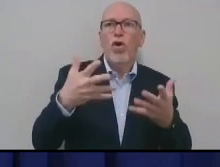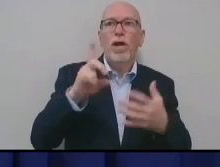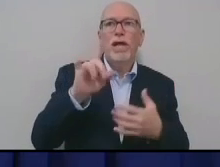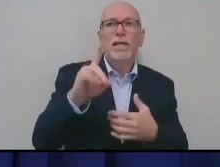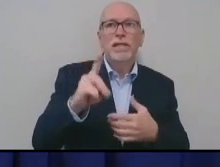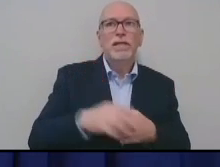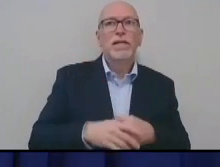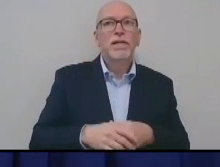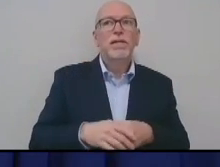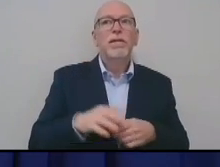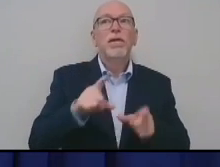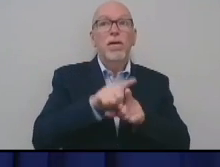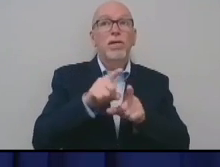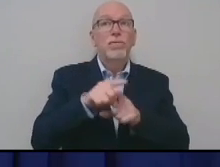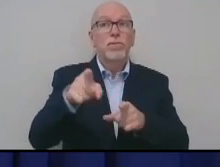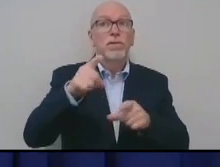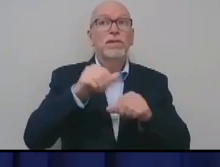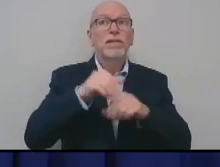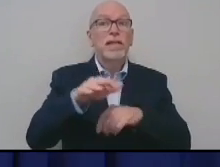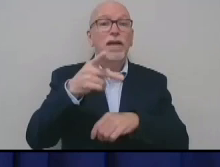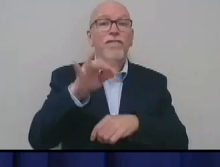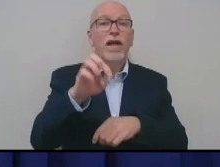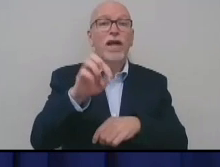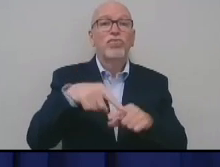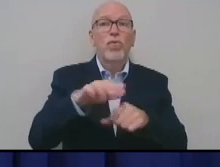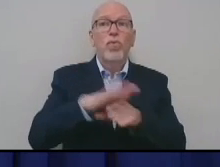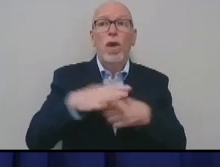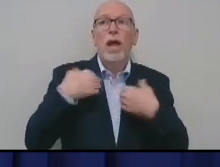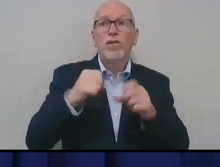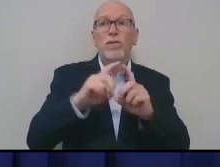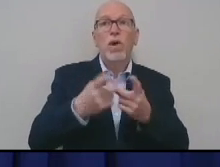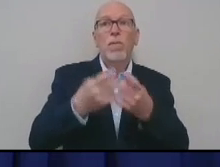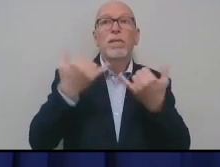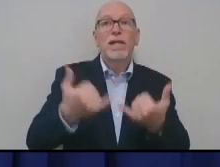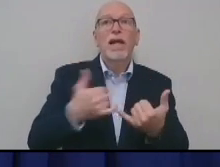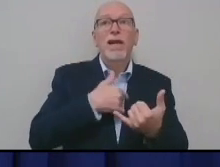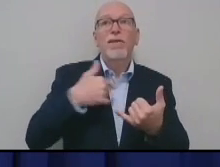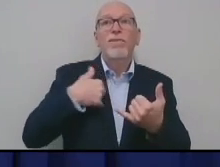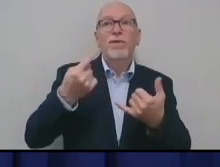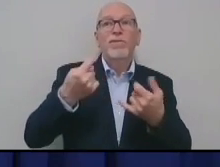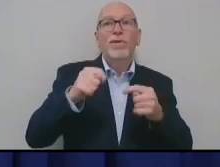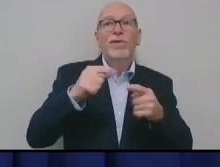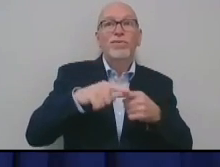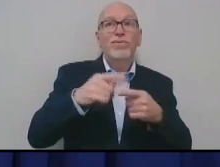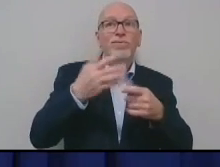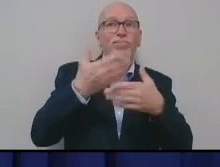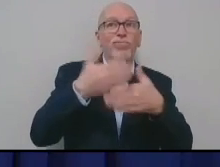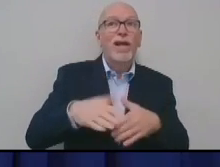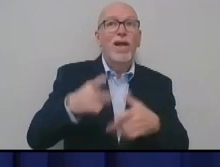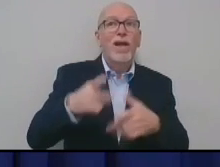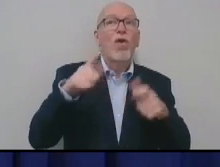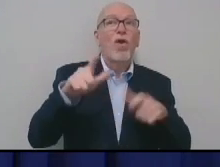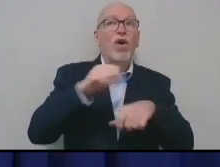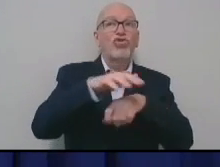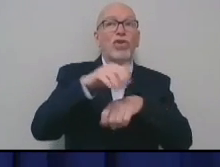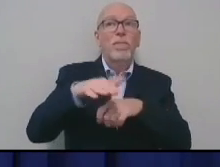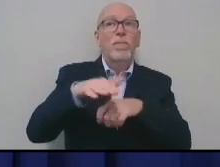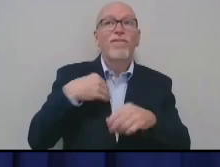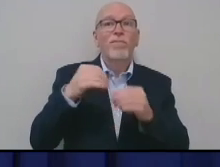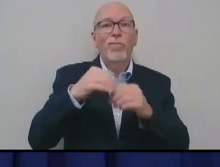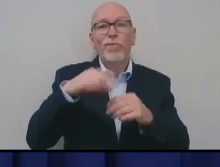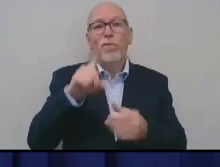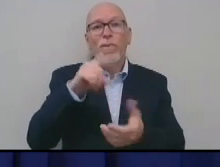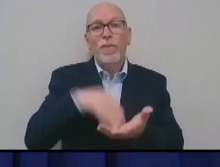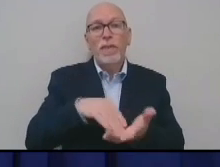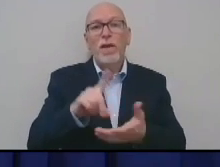been sending the Pfizer out to the local health departments, we are breaking down those very large shipments, which normally come with over 1,100 vaccines